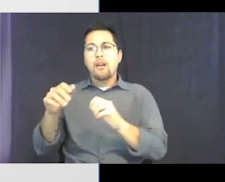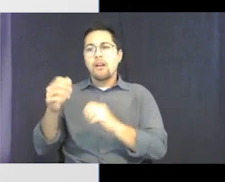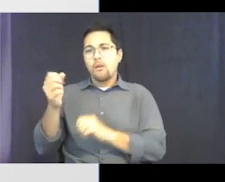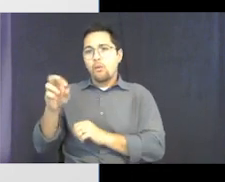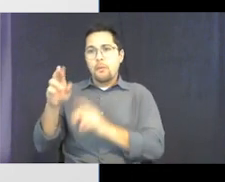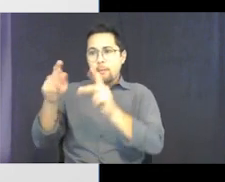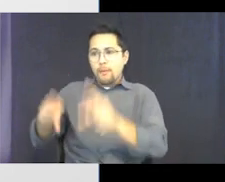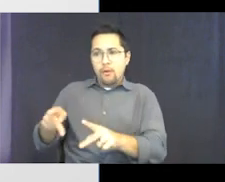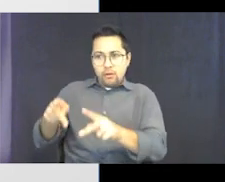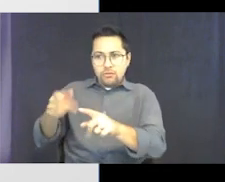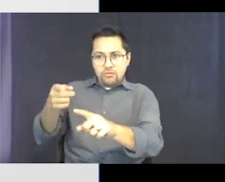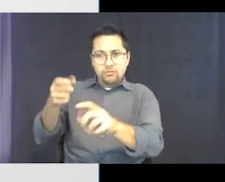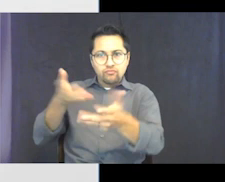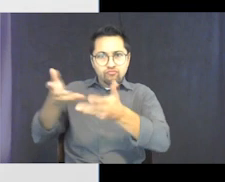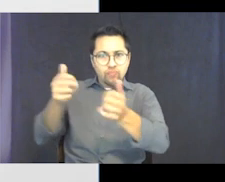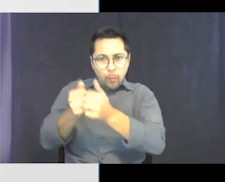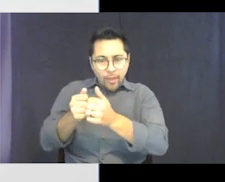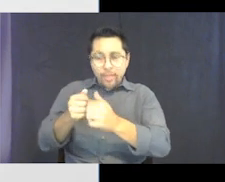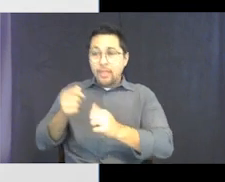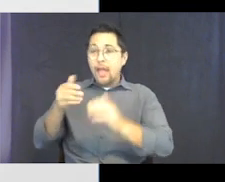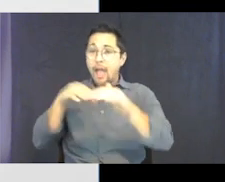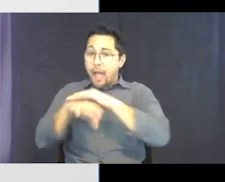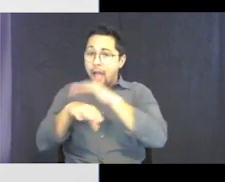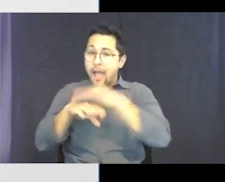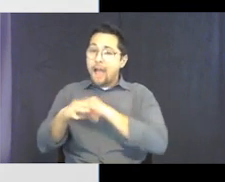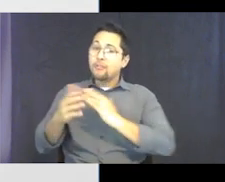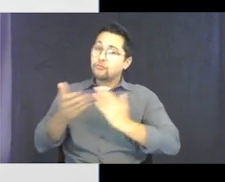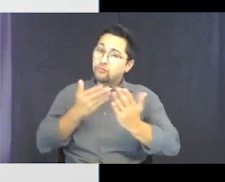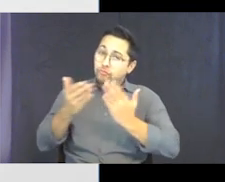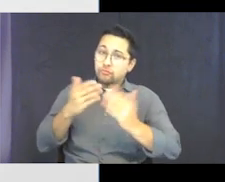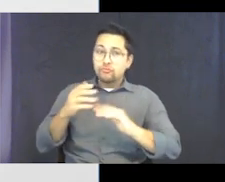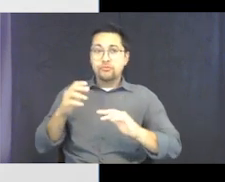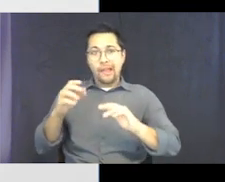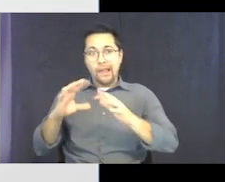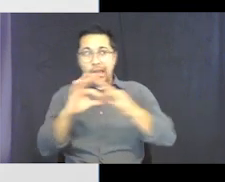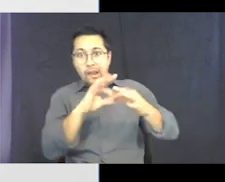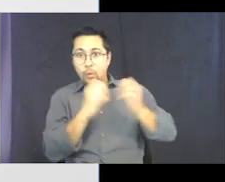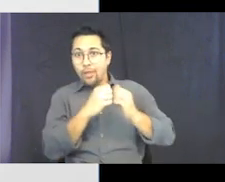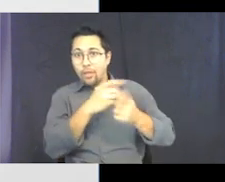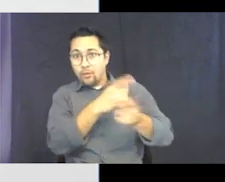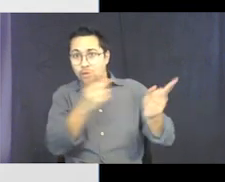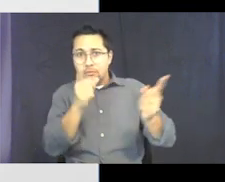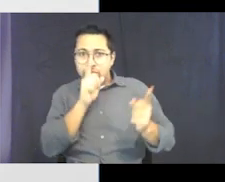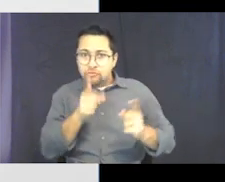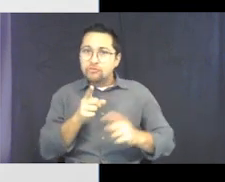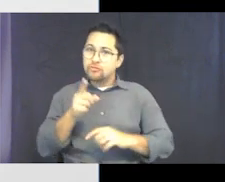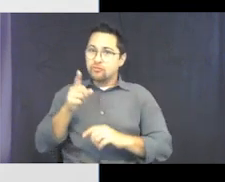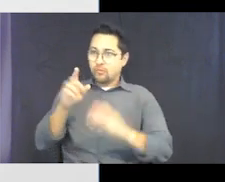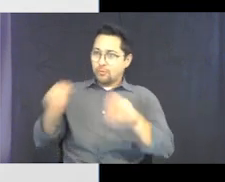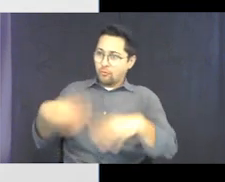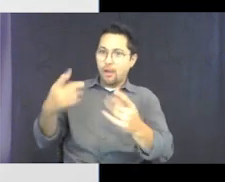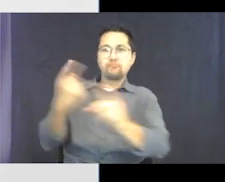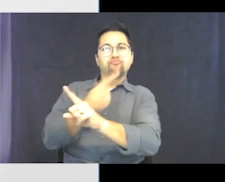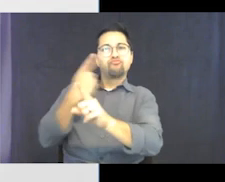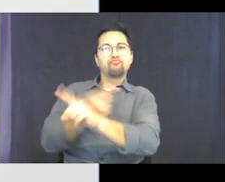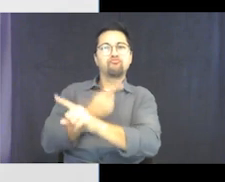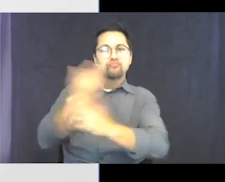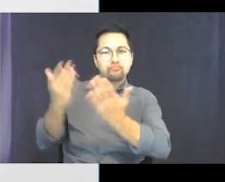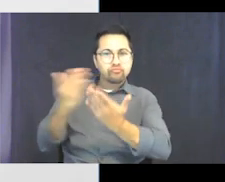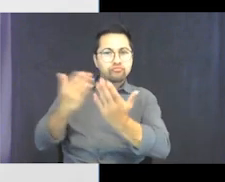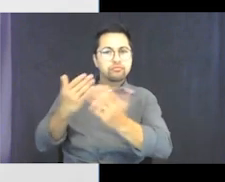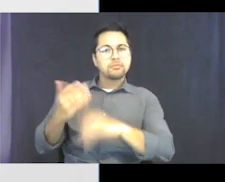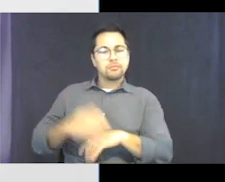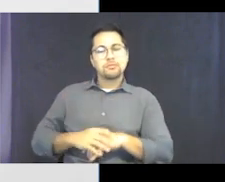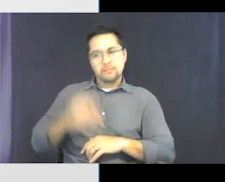with in accessing services and working with you all to ensure that the appropriate services are in place